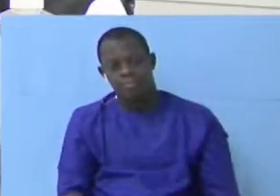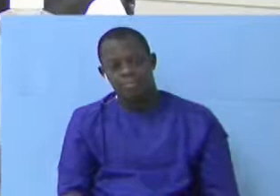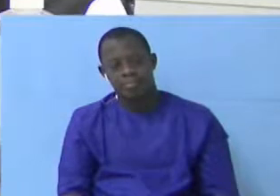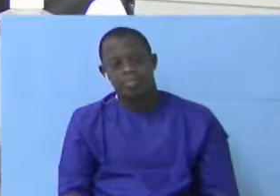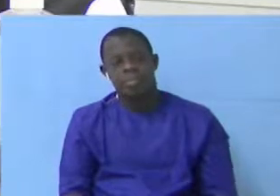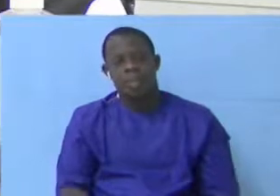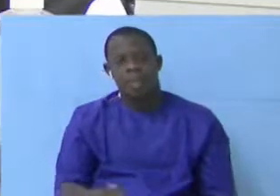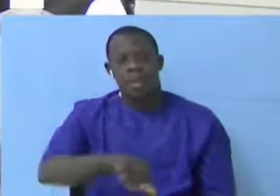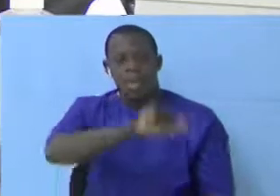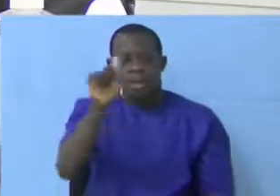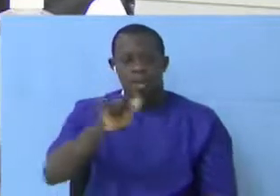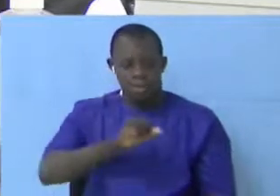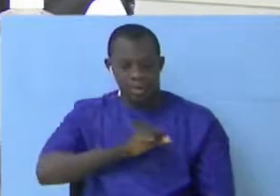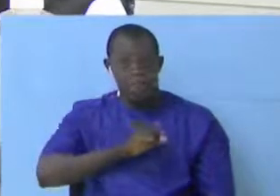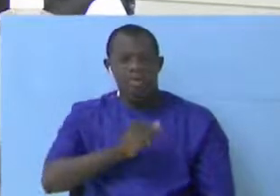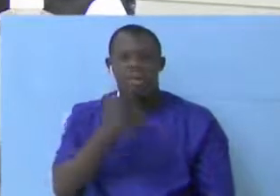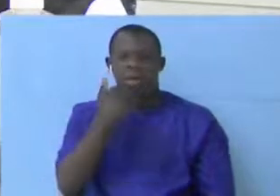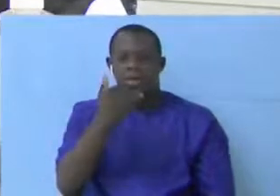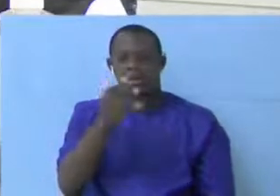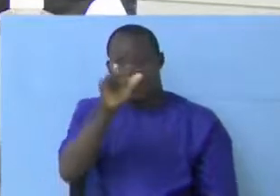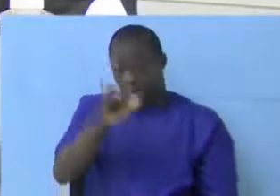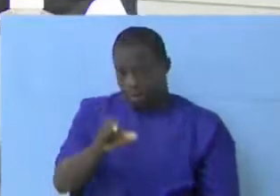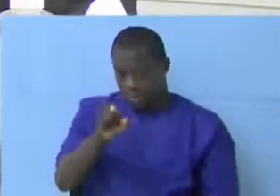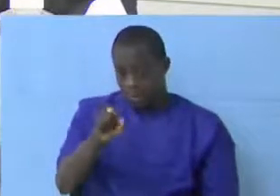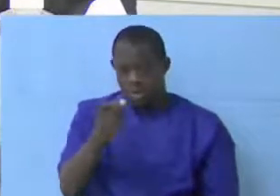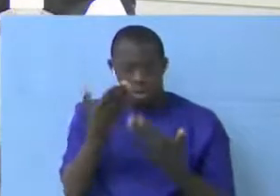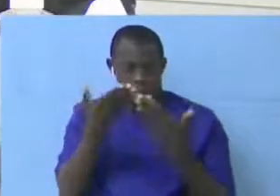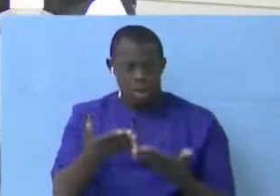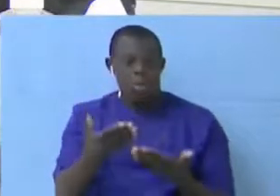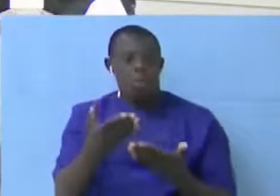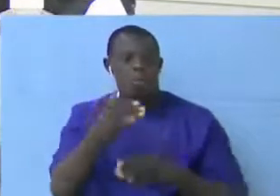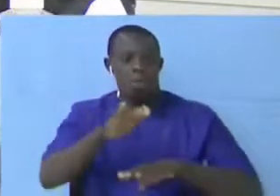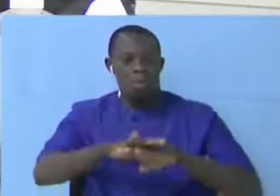And he asked us to, we told him he was on bail.